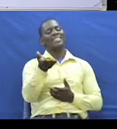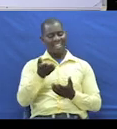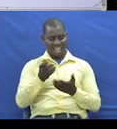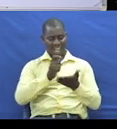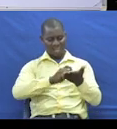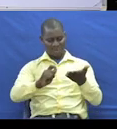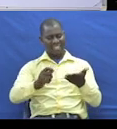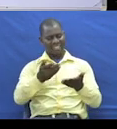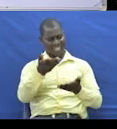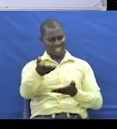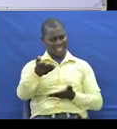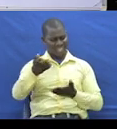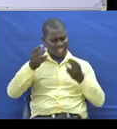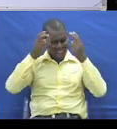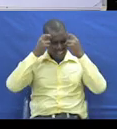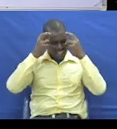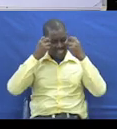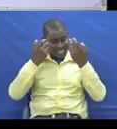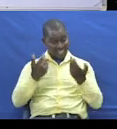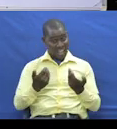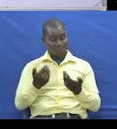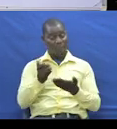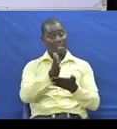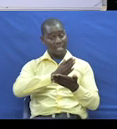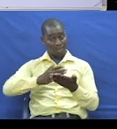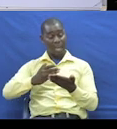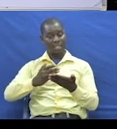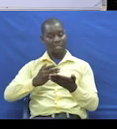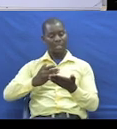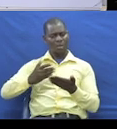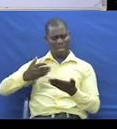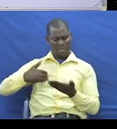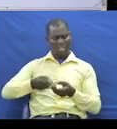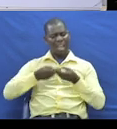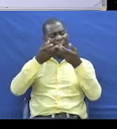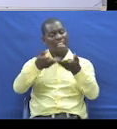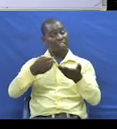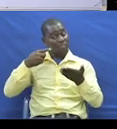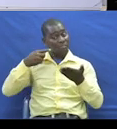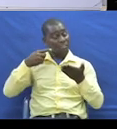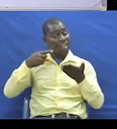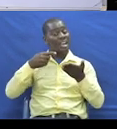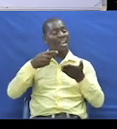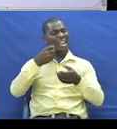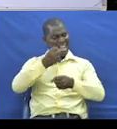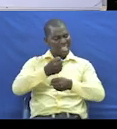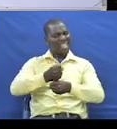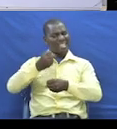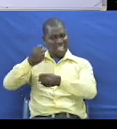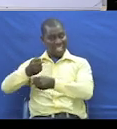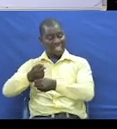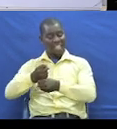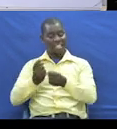Dear student, I think it has now come to a part of making sure now I gave you an